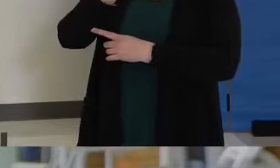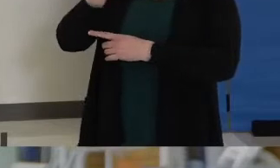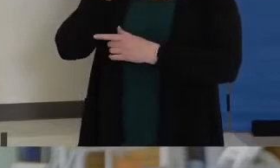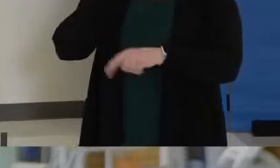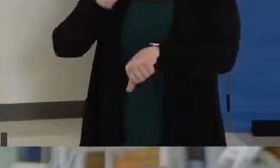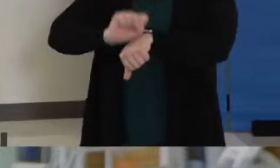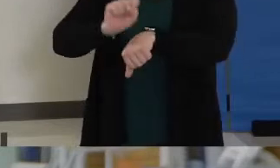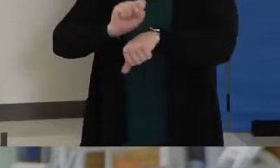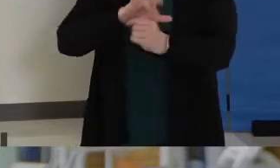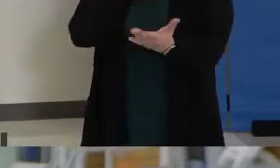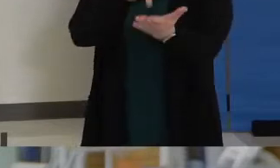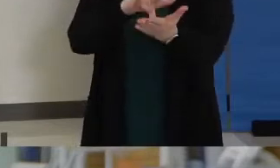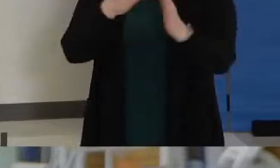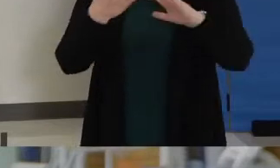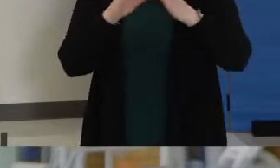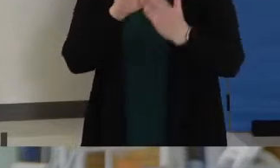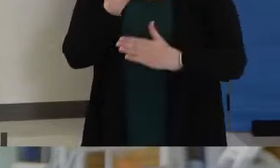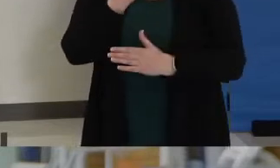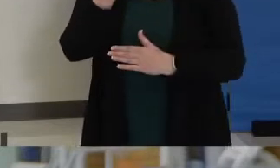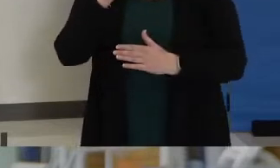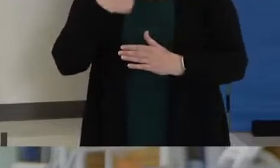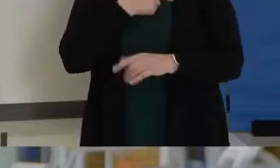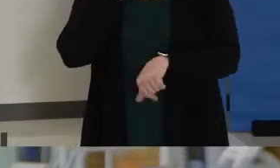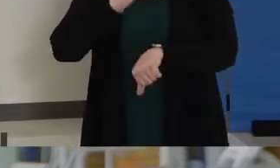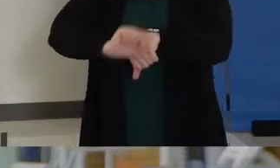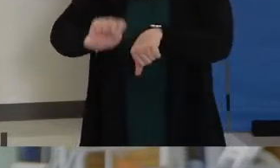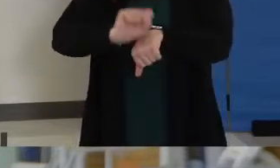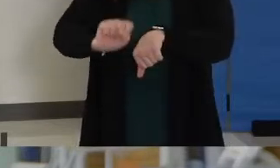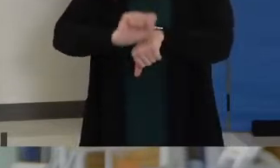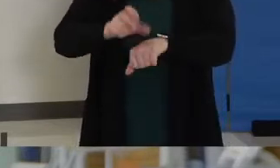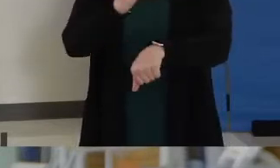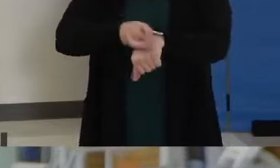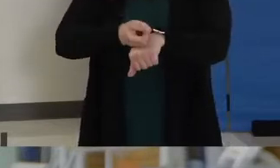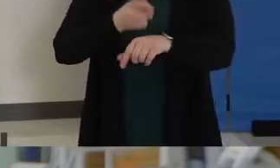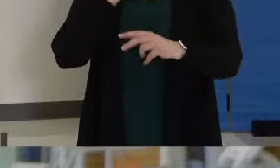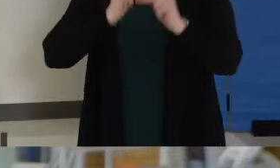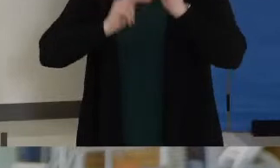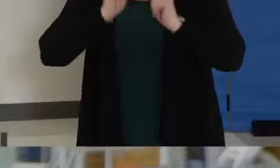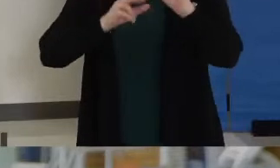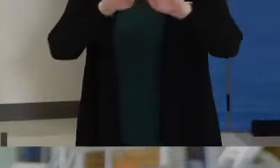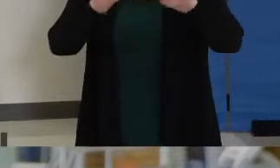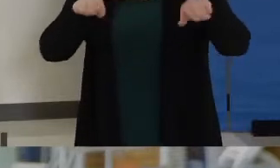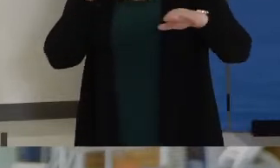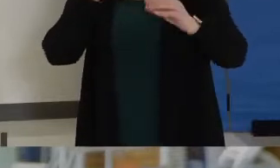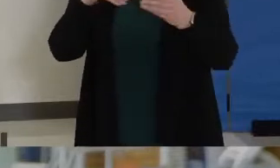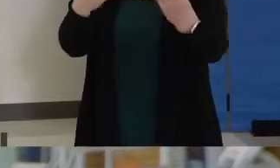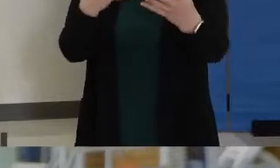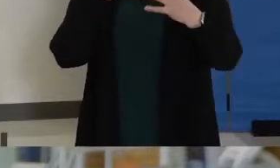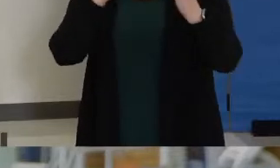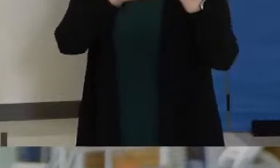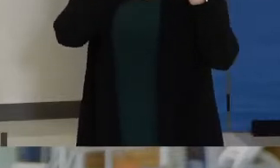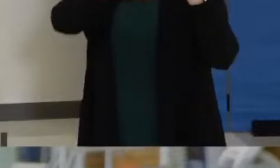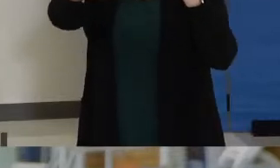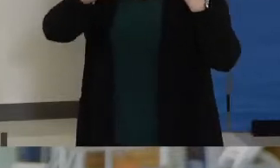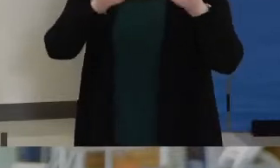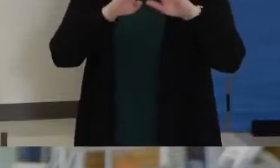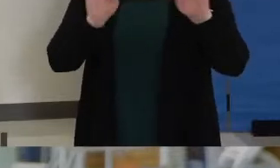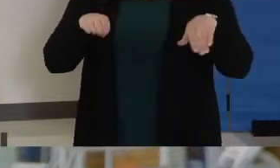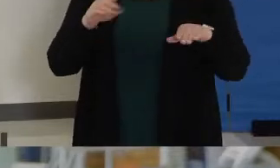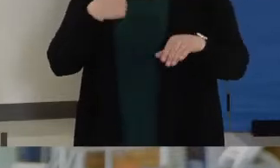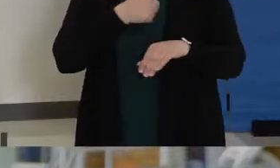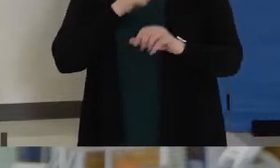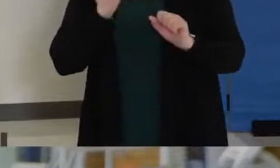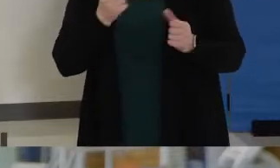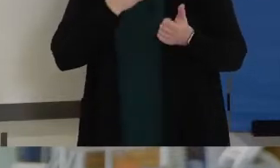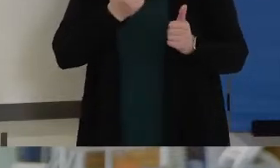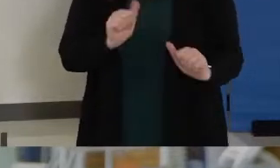Mid-City in San Diego, we were working very hard to build housing, to provide permanent supportive housing so that we would